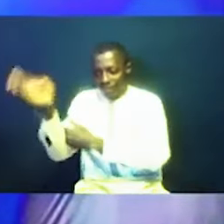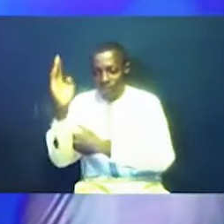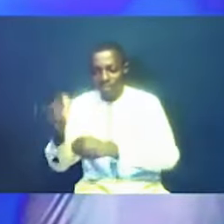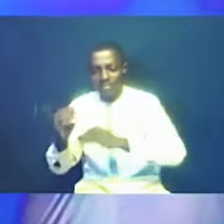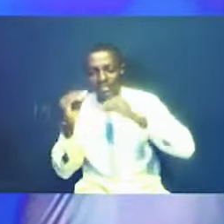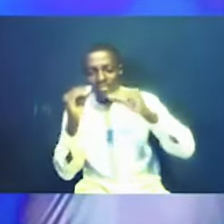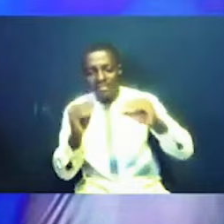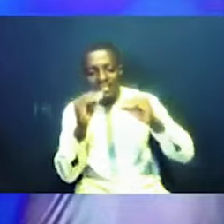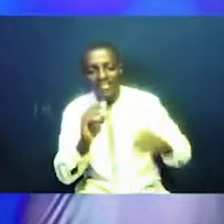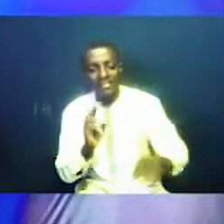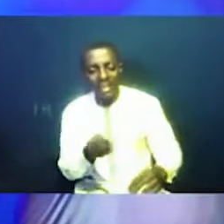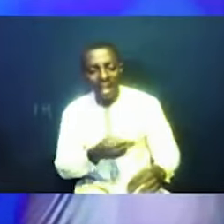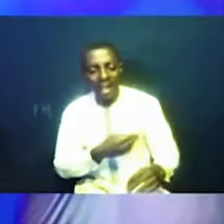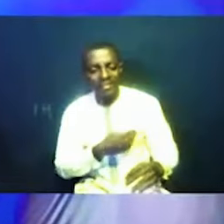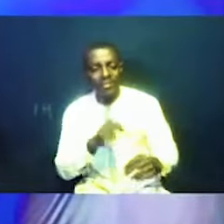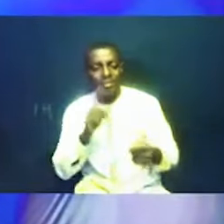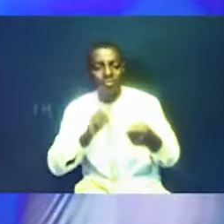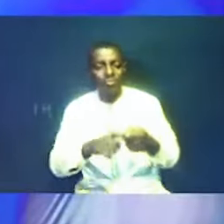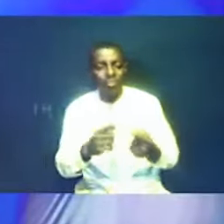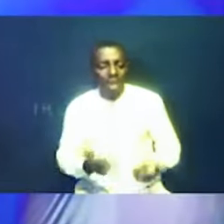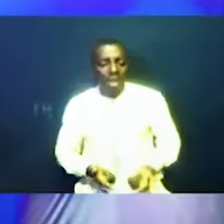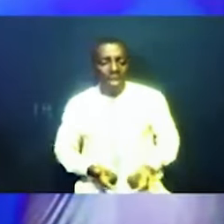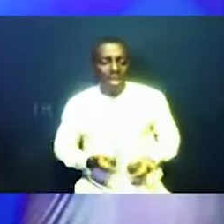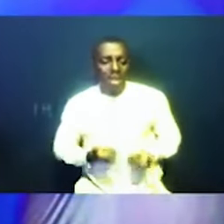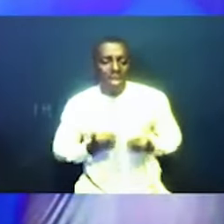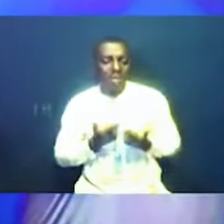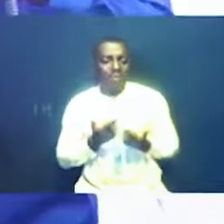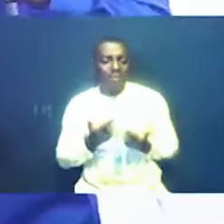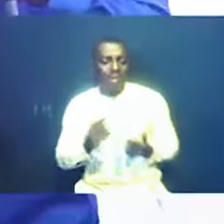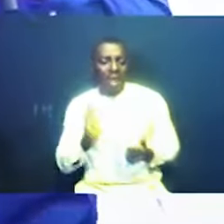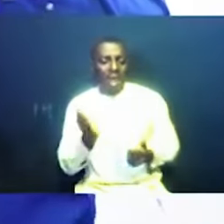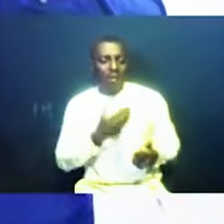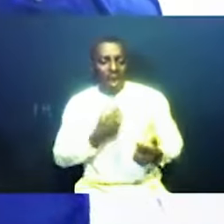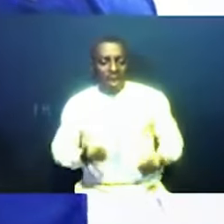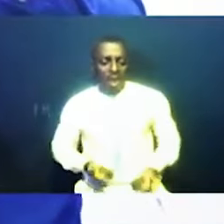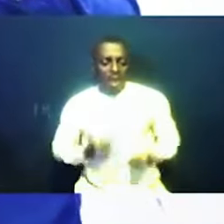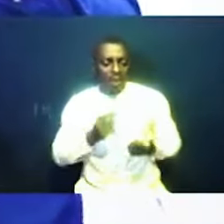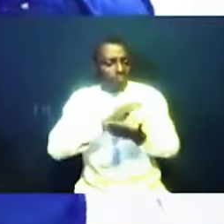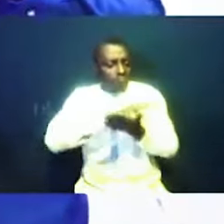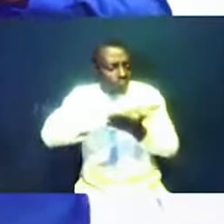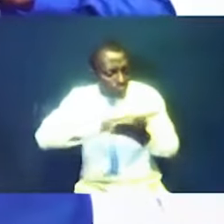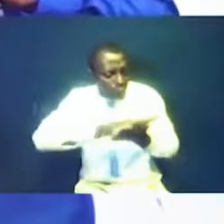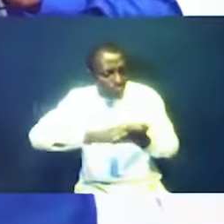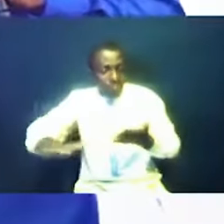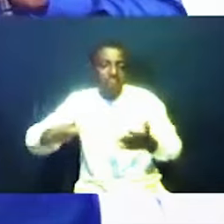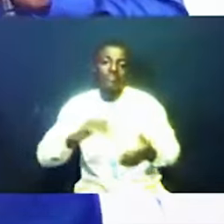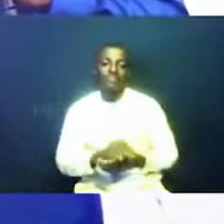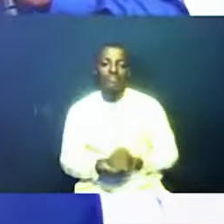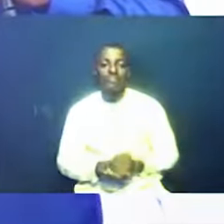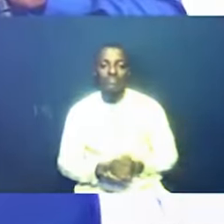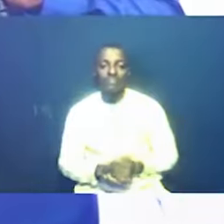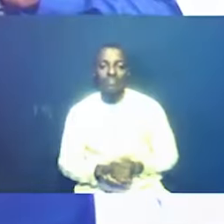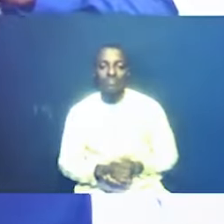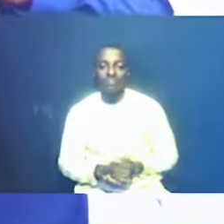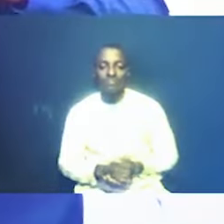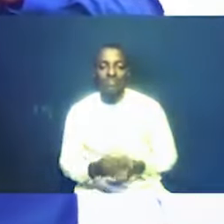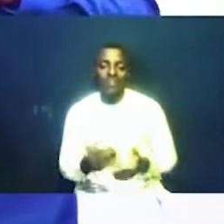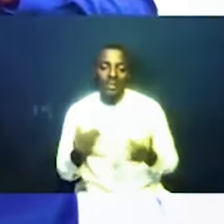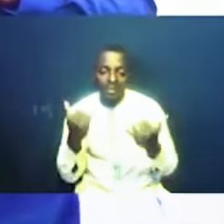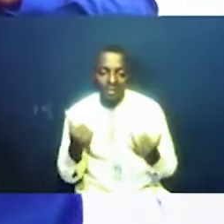ungodliness in this present age, while we wait for the blessed